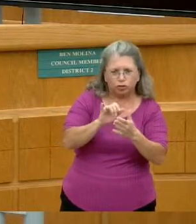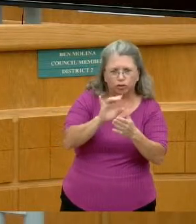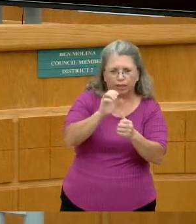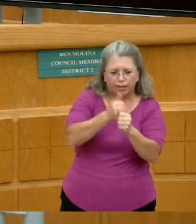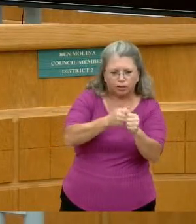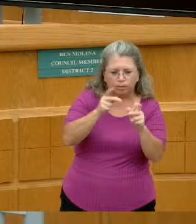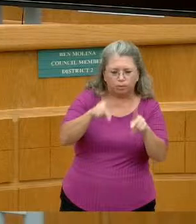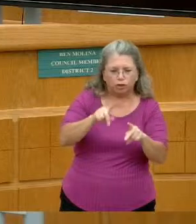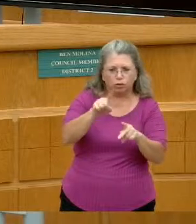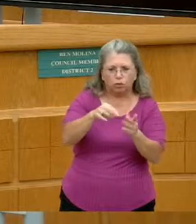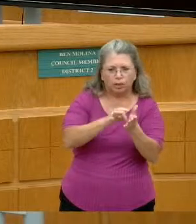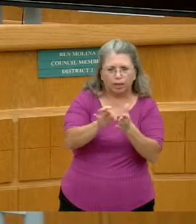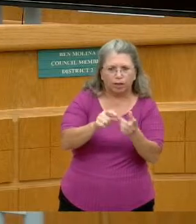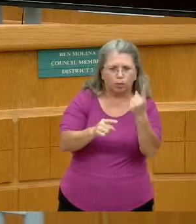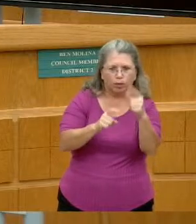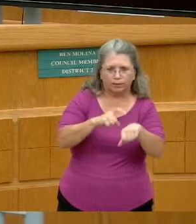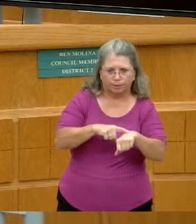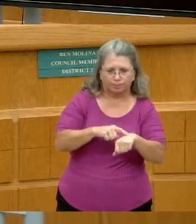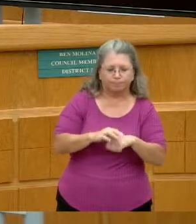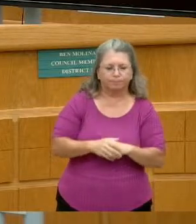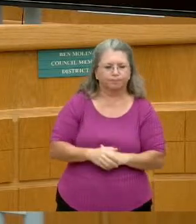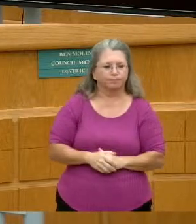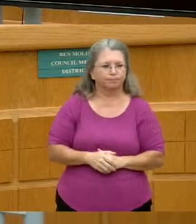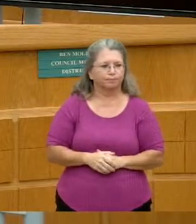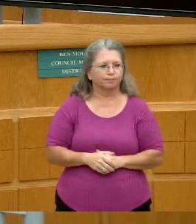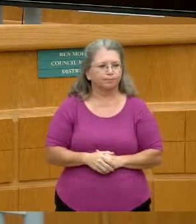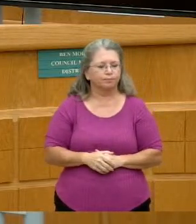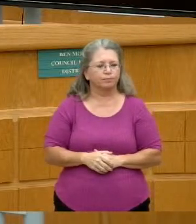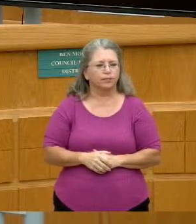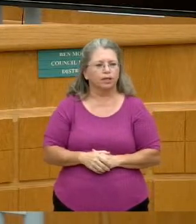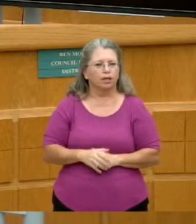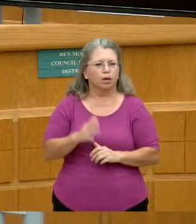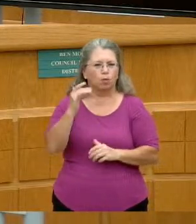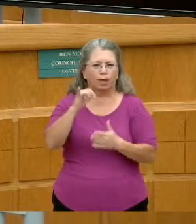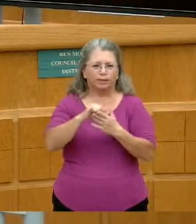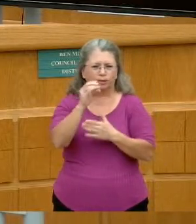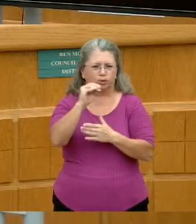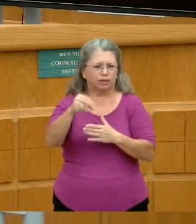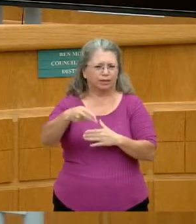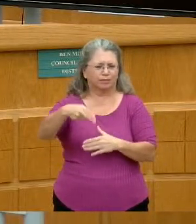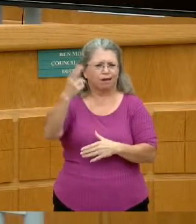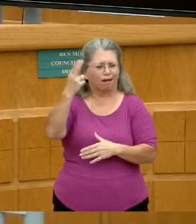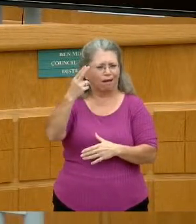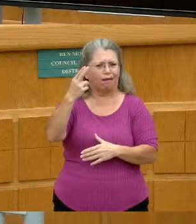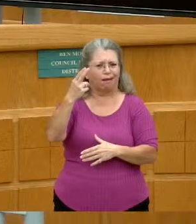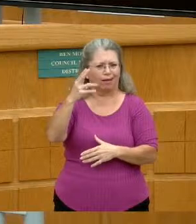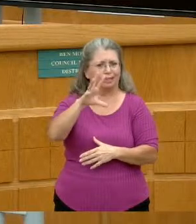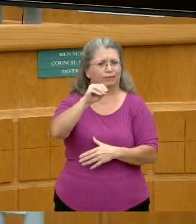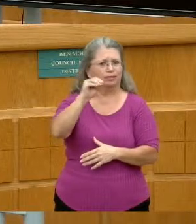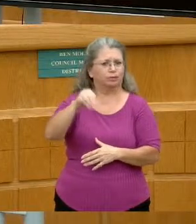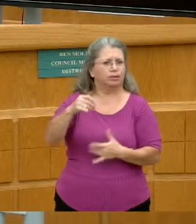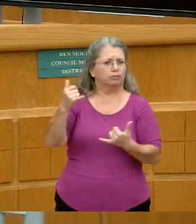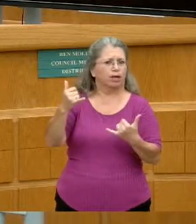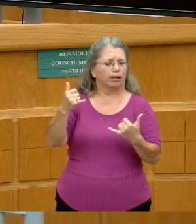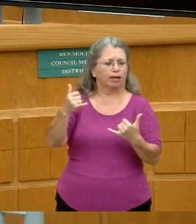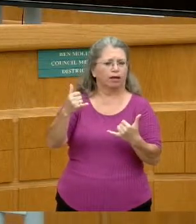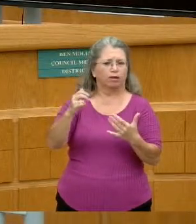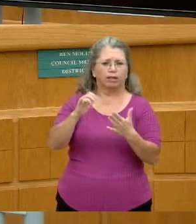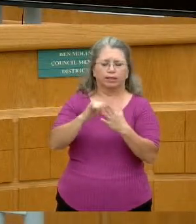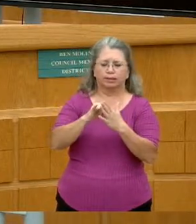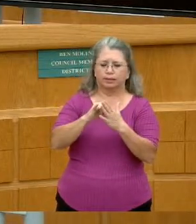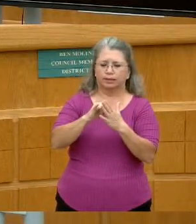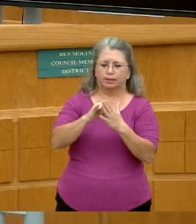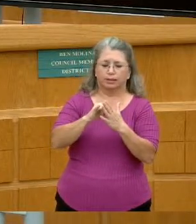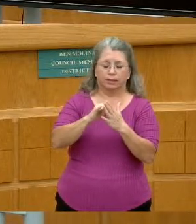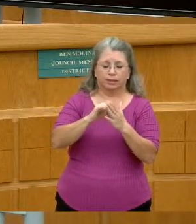is this percentage so high? It's 50% right now. And remember, I remind you that this is exactly the way that we're calculating. This is